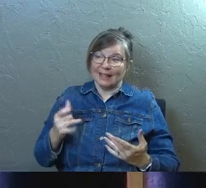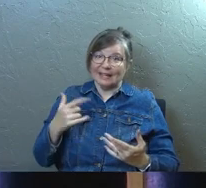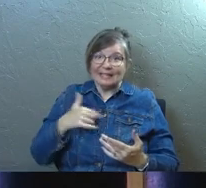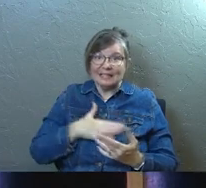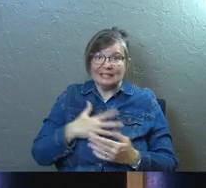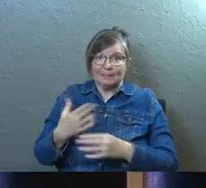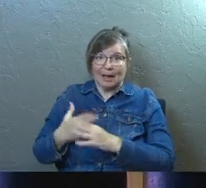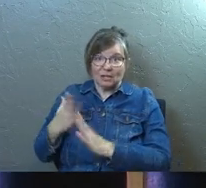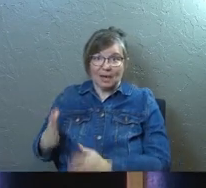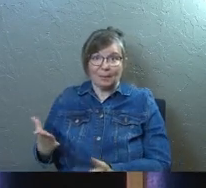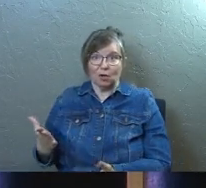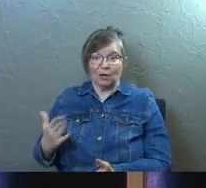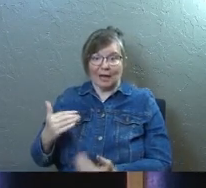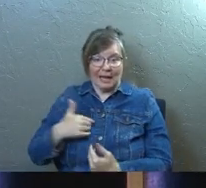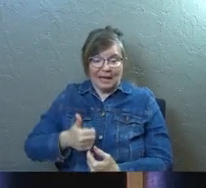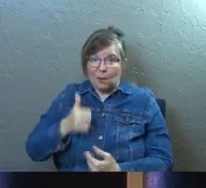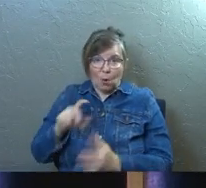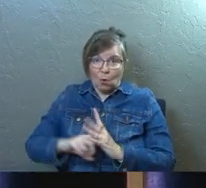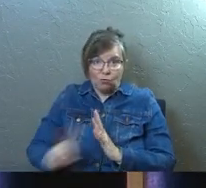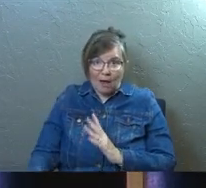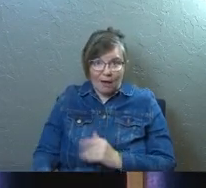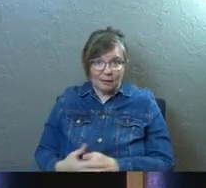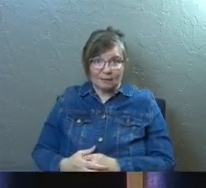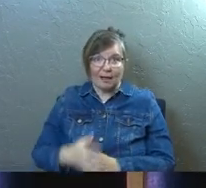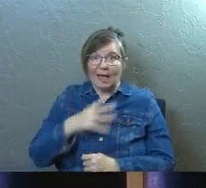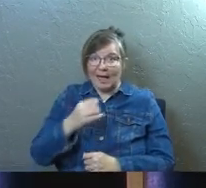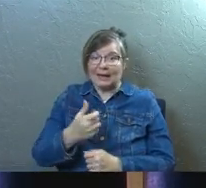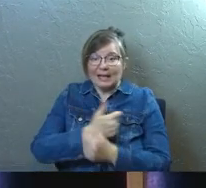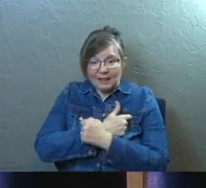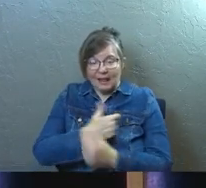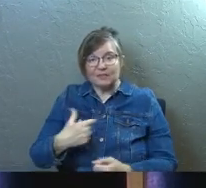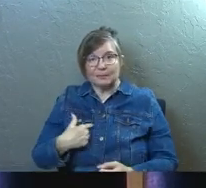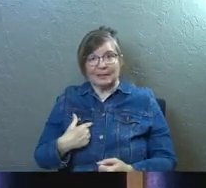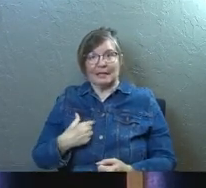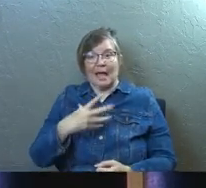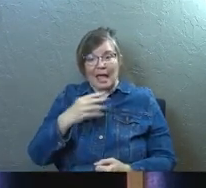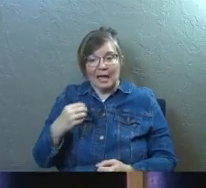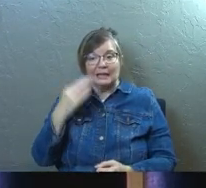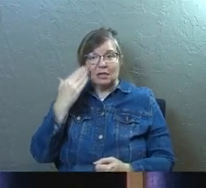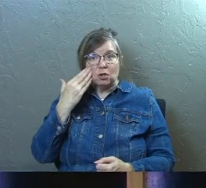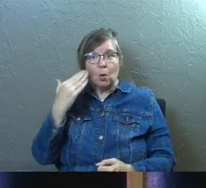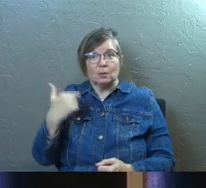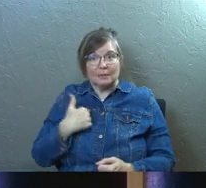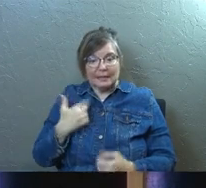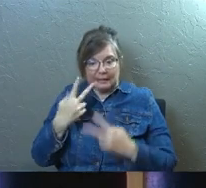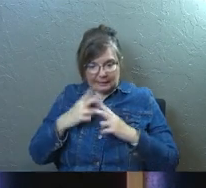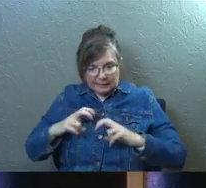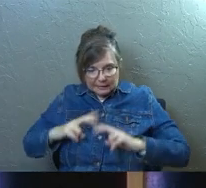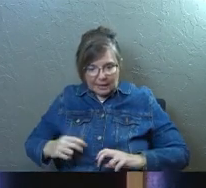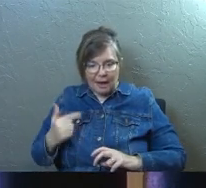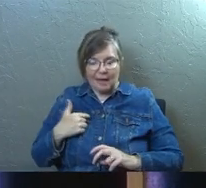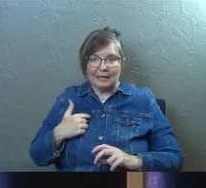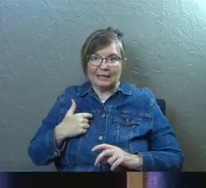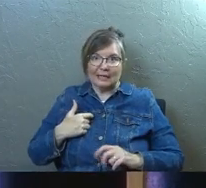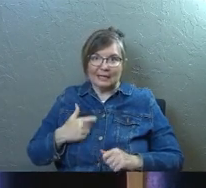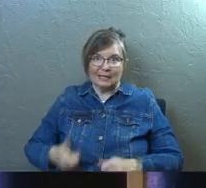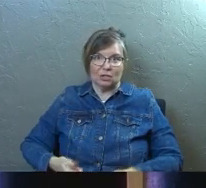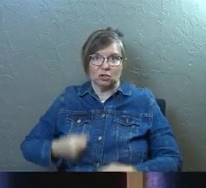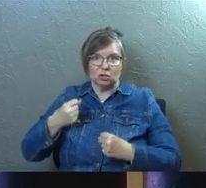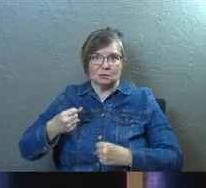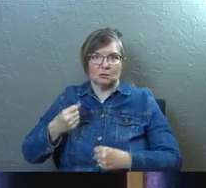Like he's my shepherd and he won't run and he loves me and he knows me and he's